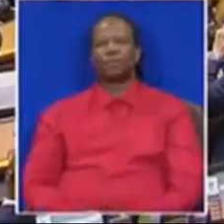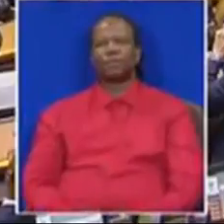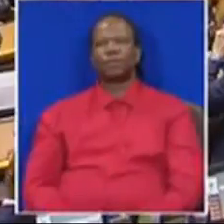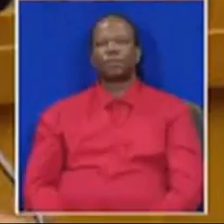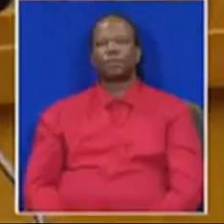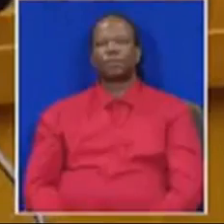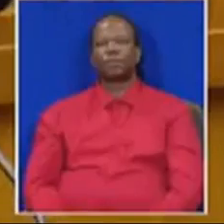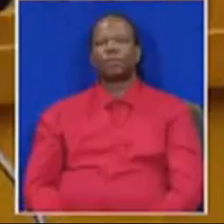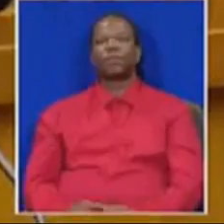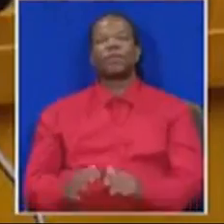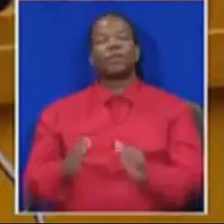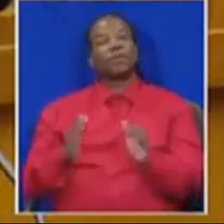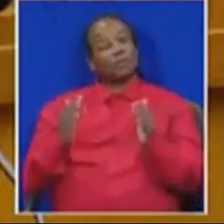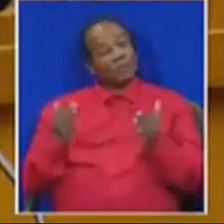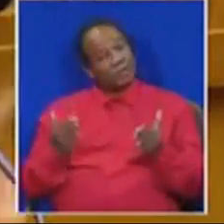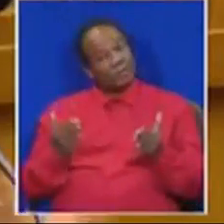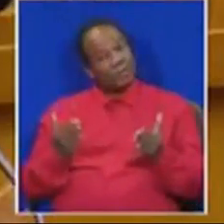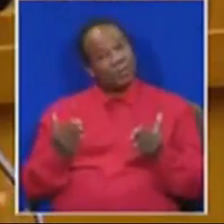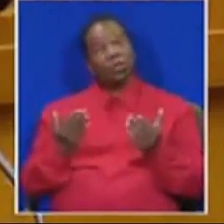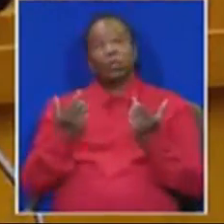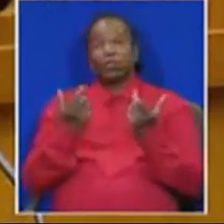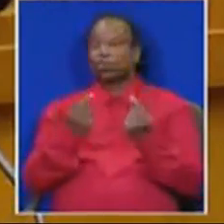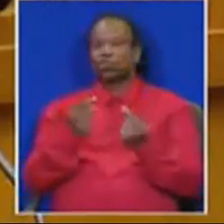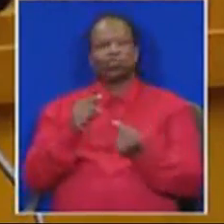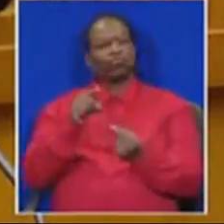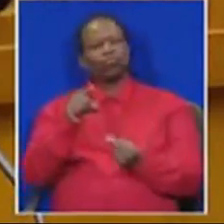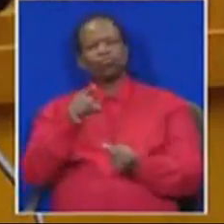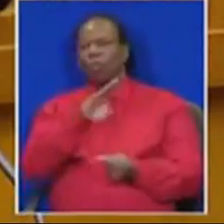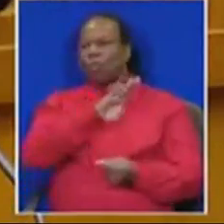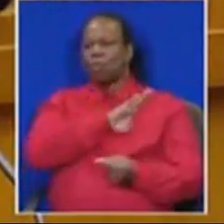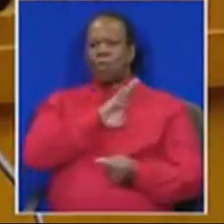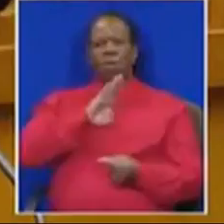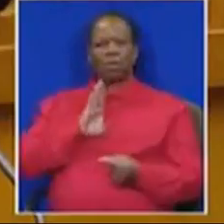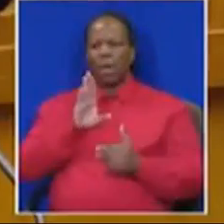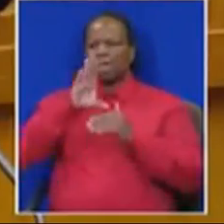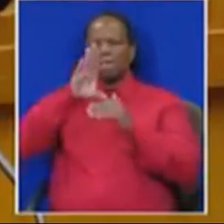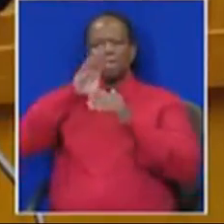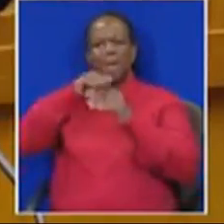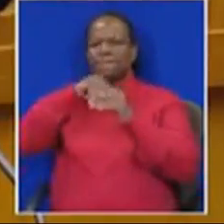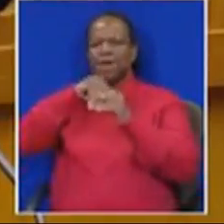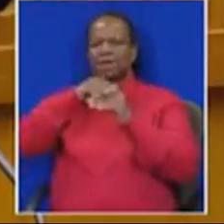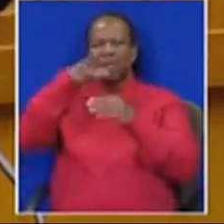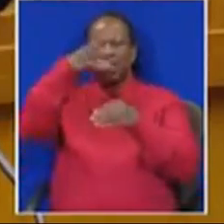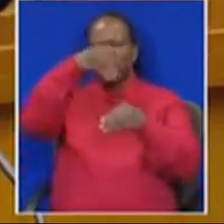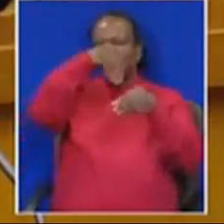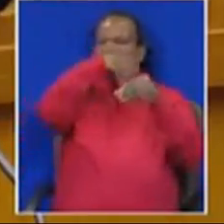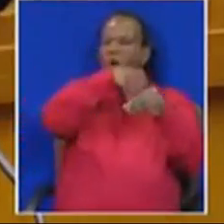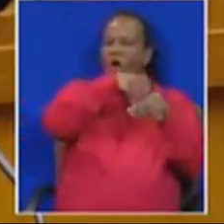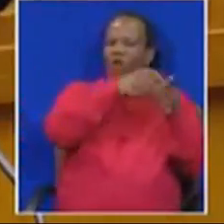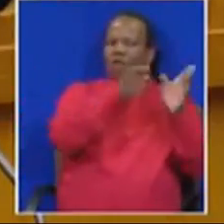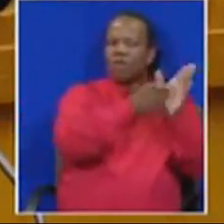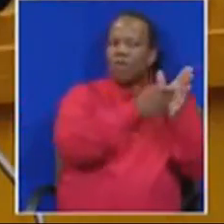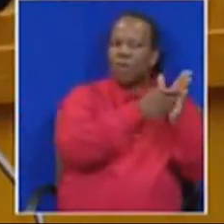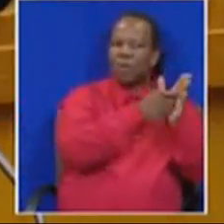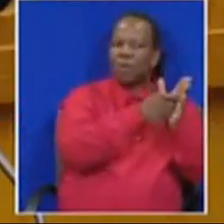So we will remove the participation of our board members from procurement and work with the Auditor